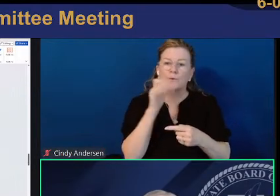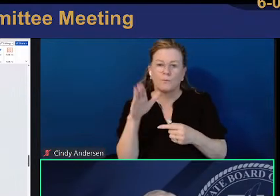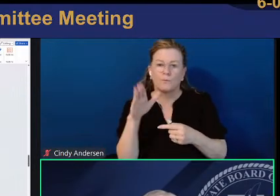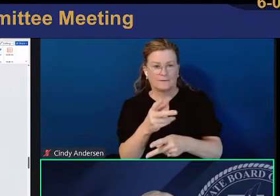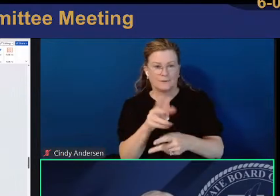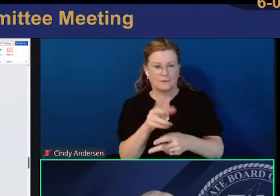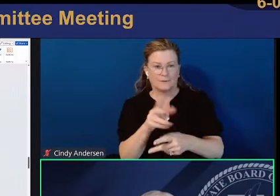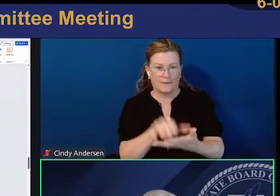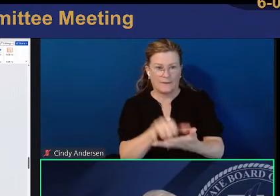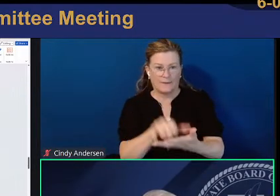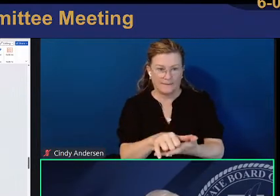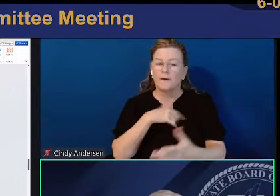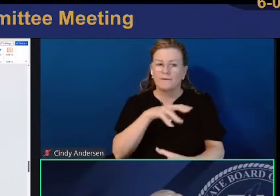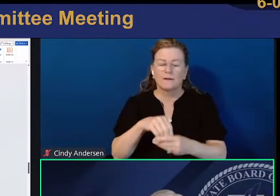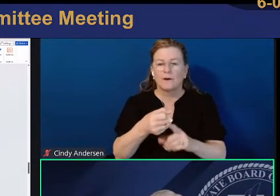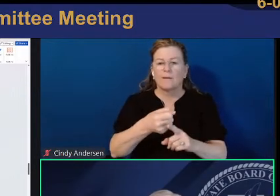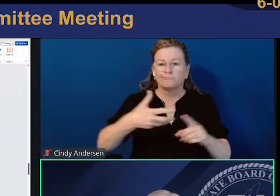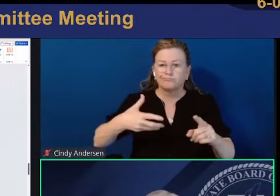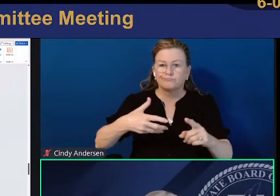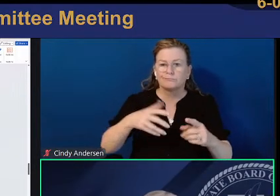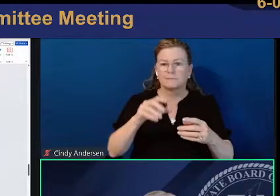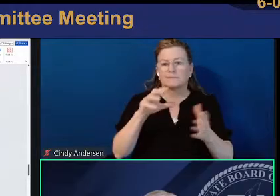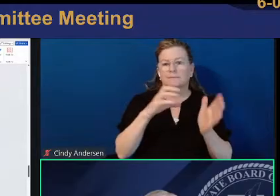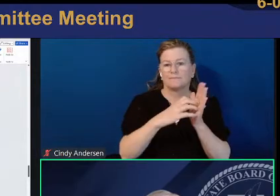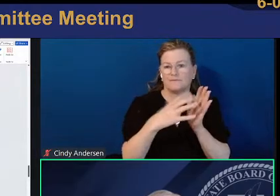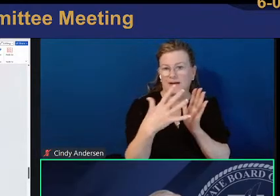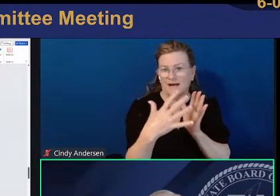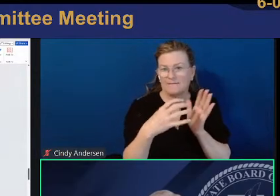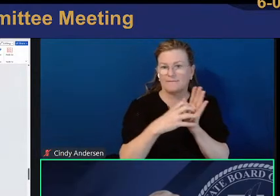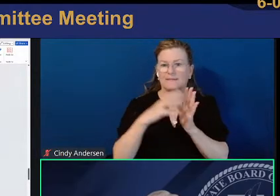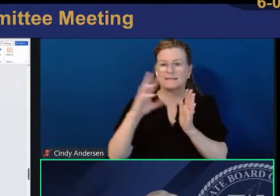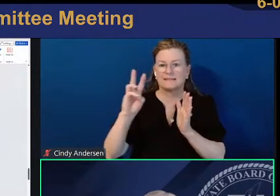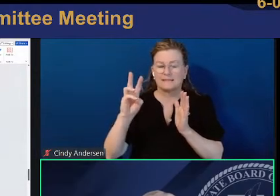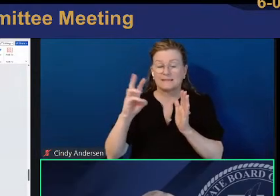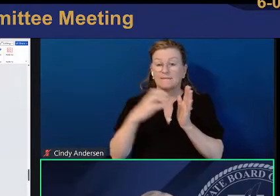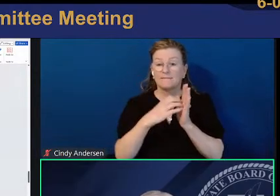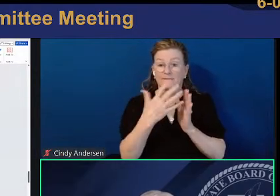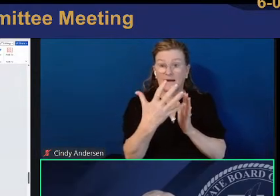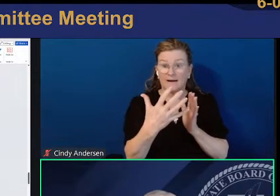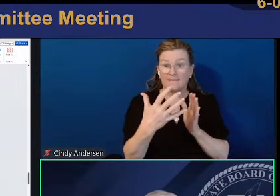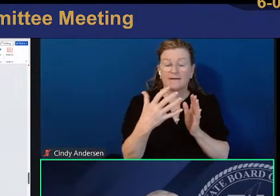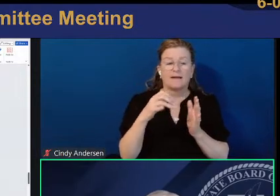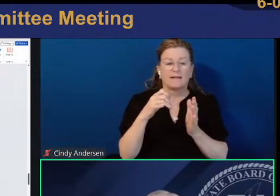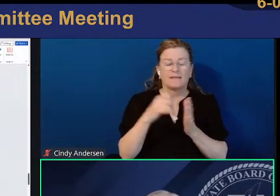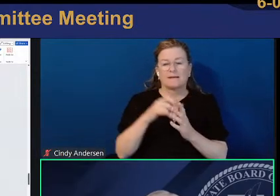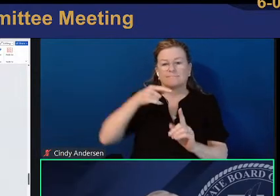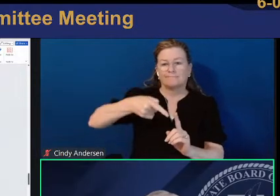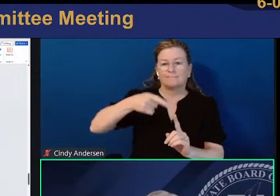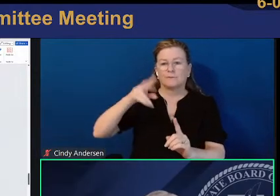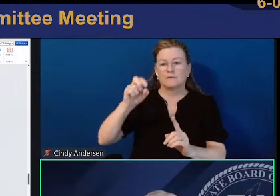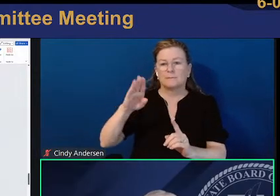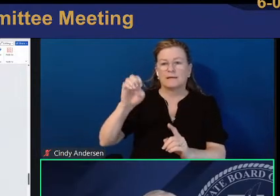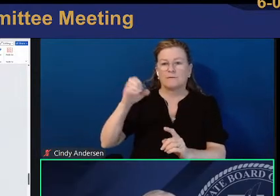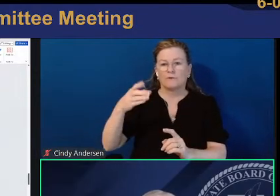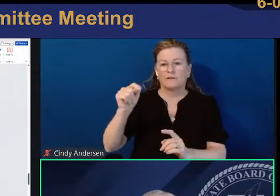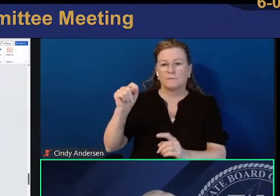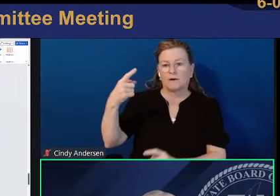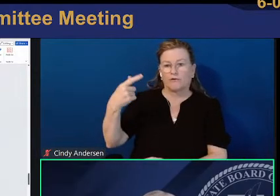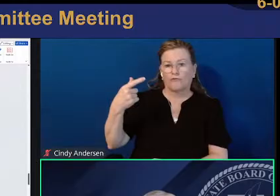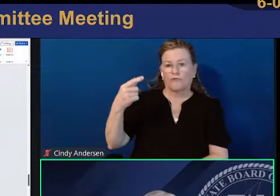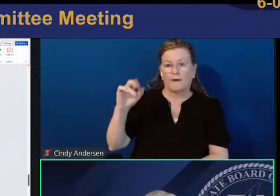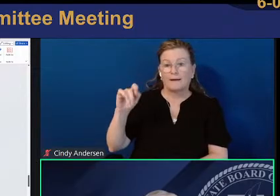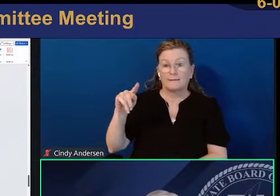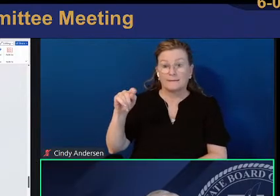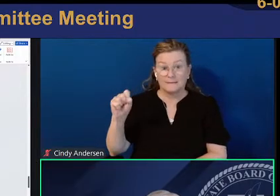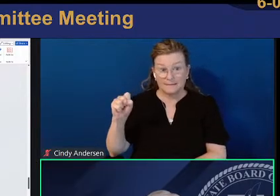we've included a more detailed 5 and 6. Section 5 is specific to USDB enrichment grants. Section 6